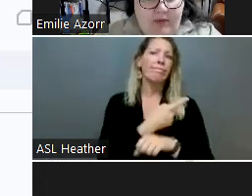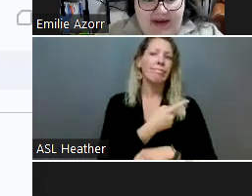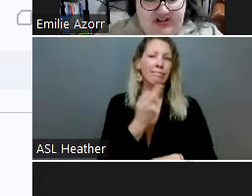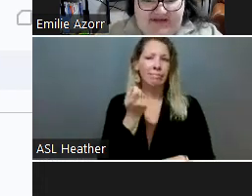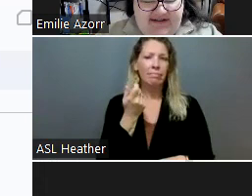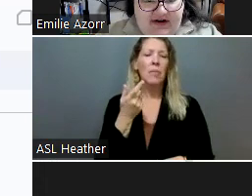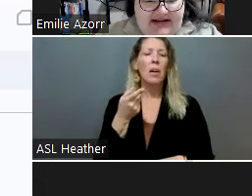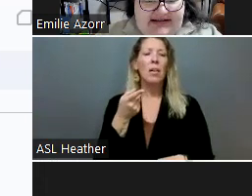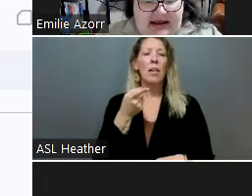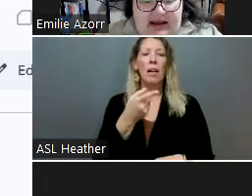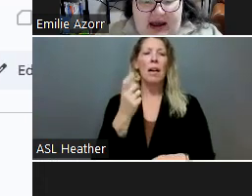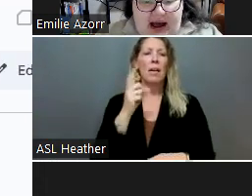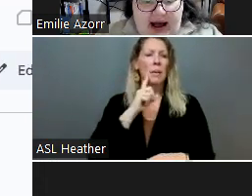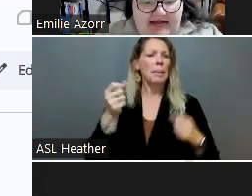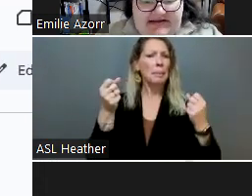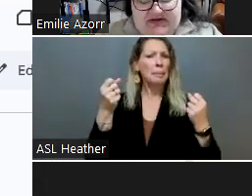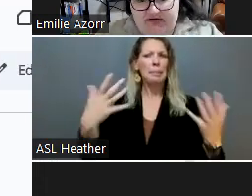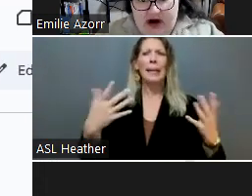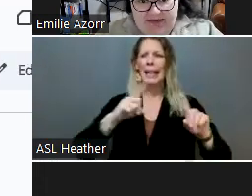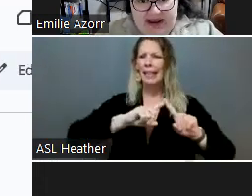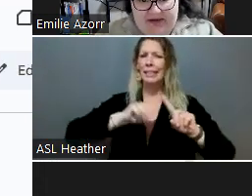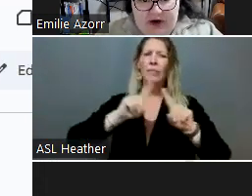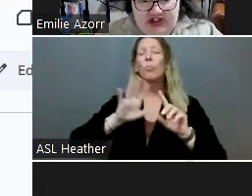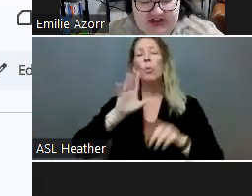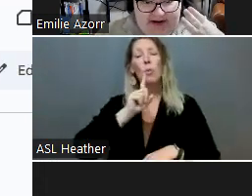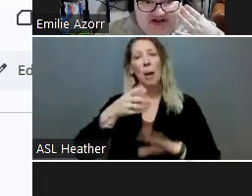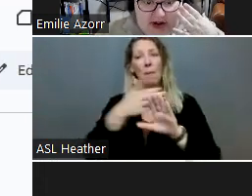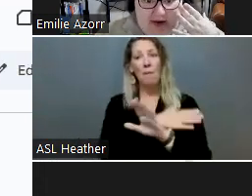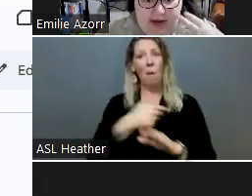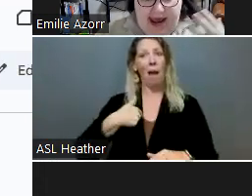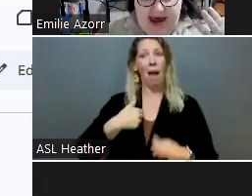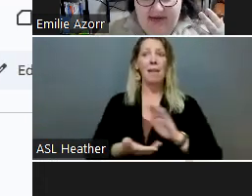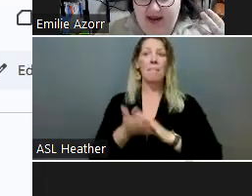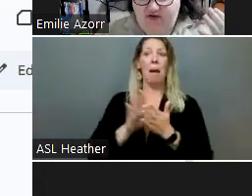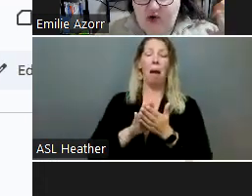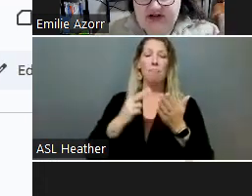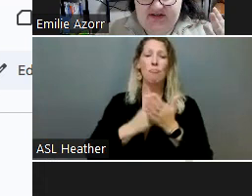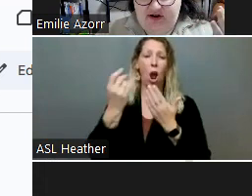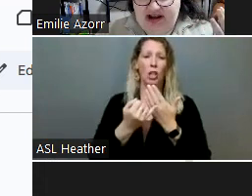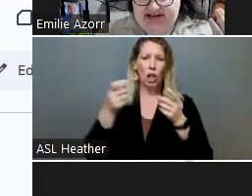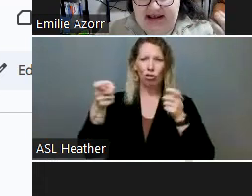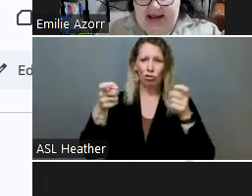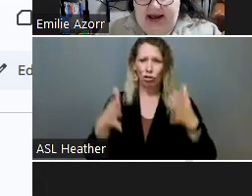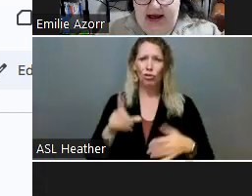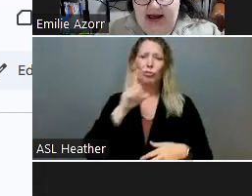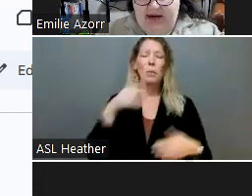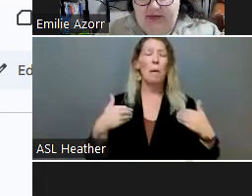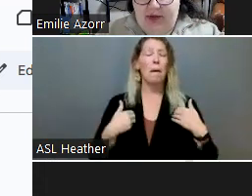a whole bunch of different, this was before I became the project director, but we had like 4 different